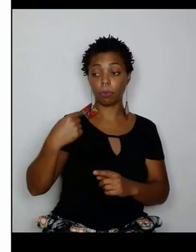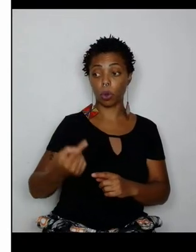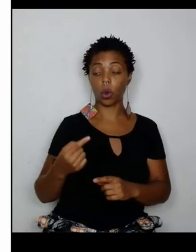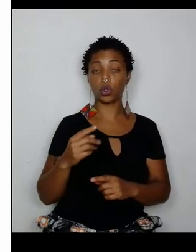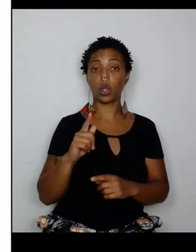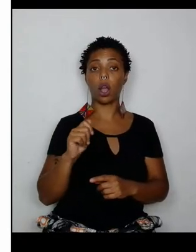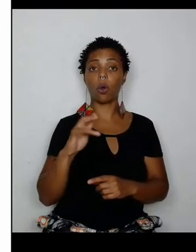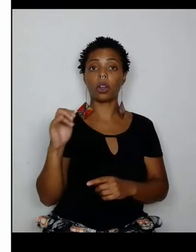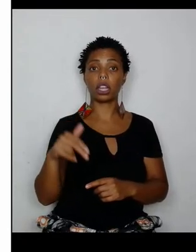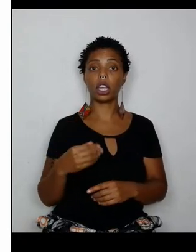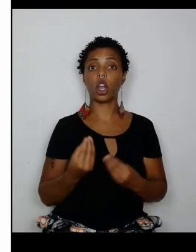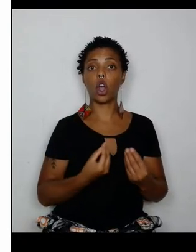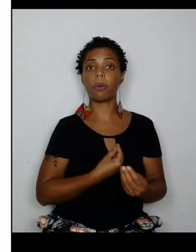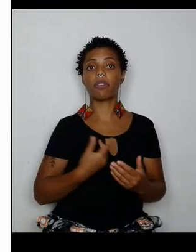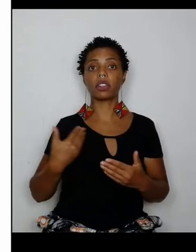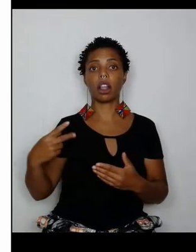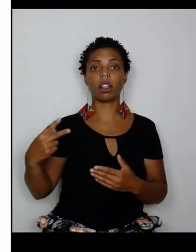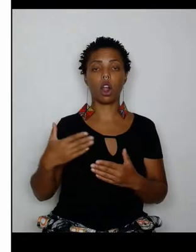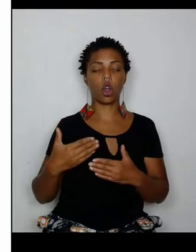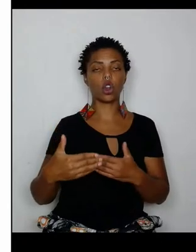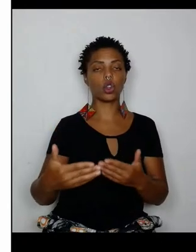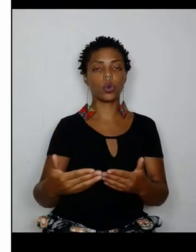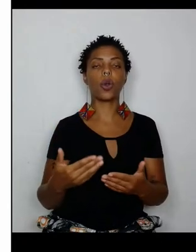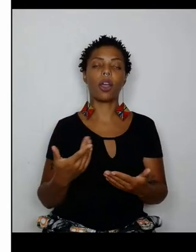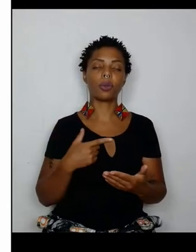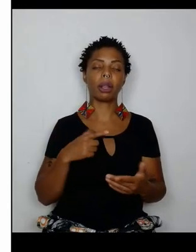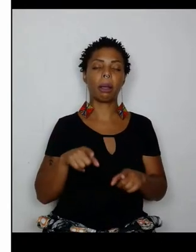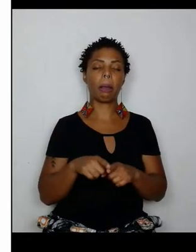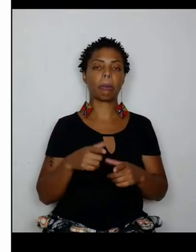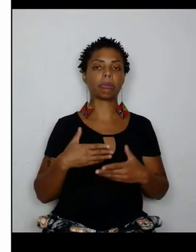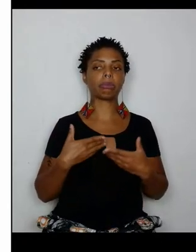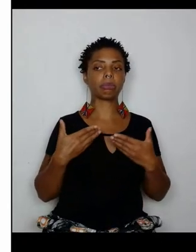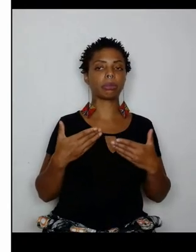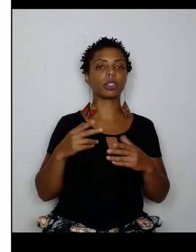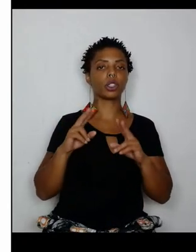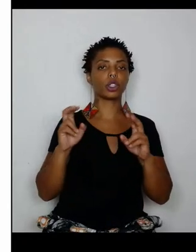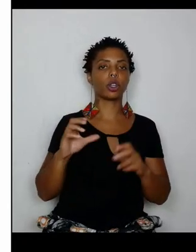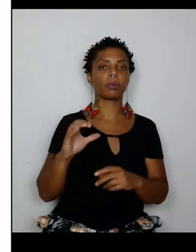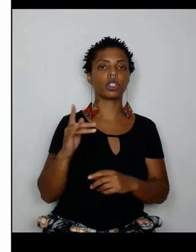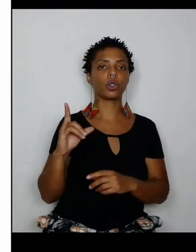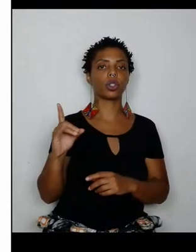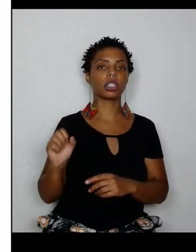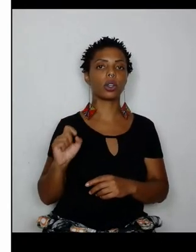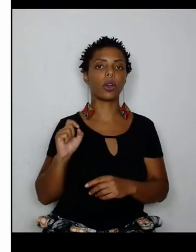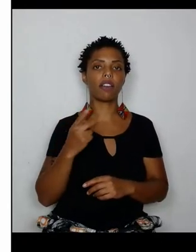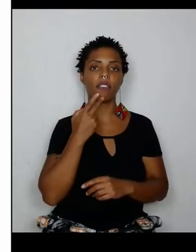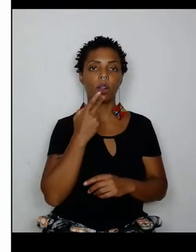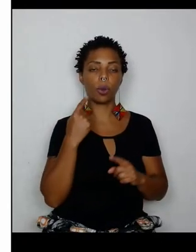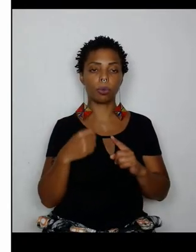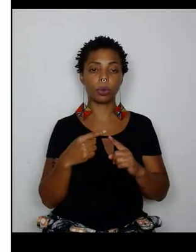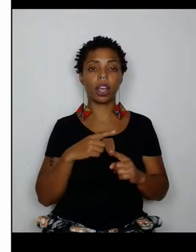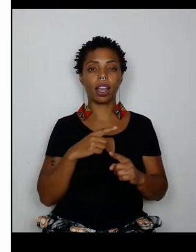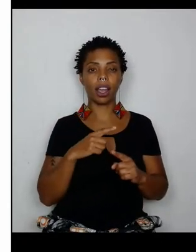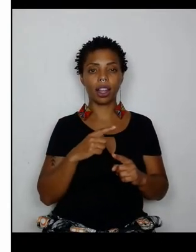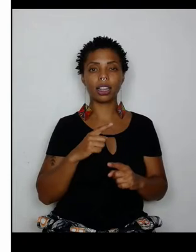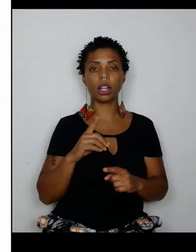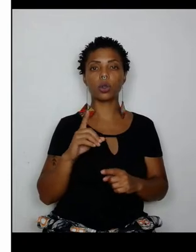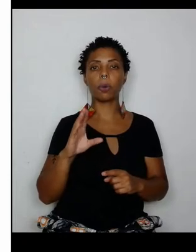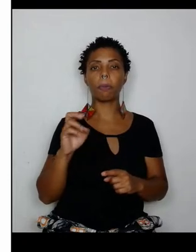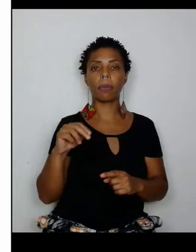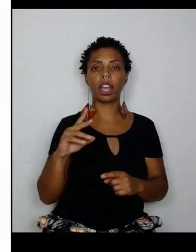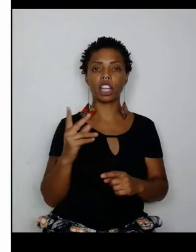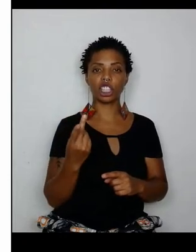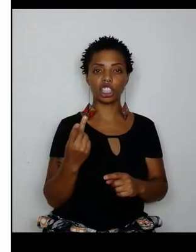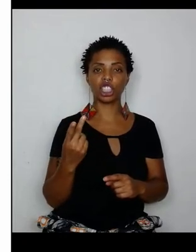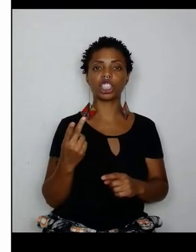sketch of tehamana which draws largely on mcdanielson's account the teja amana likely died of influenza and that earlier